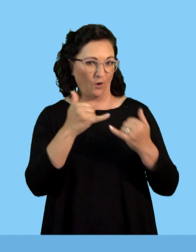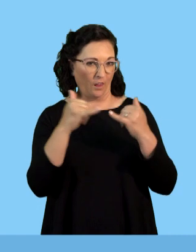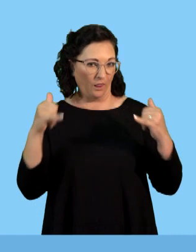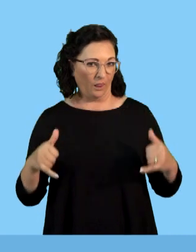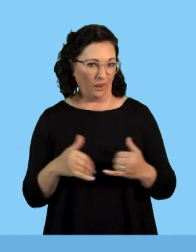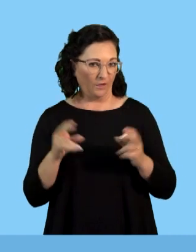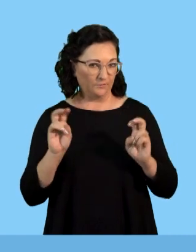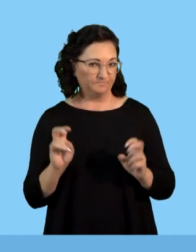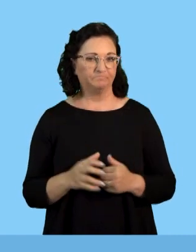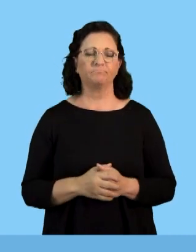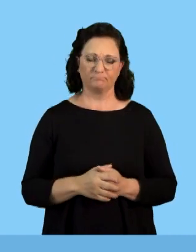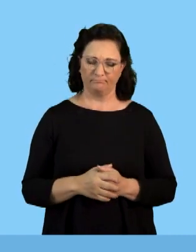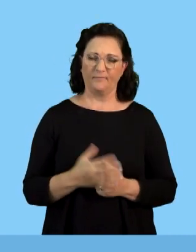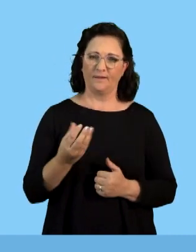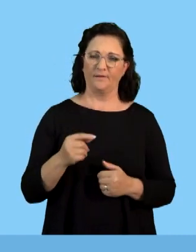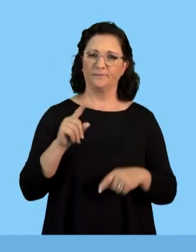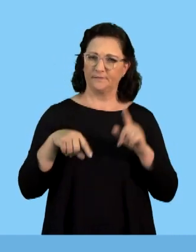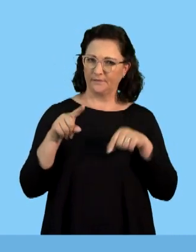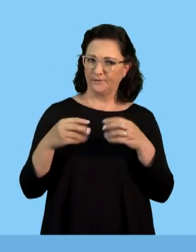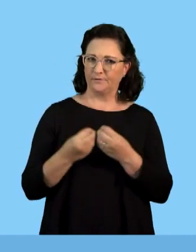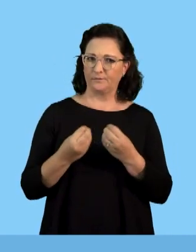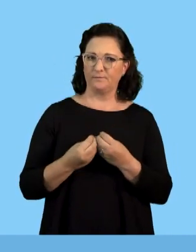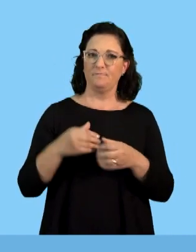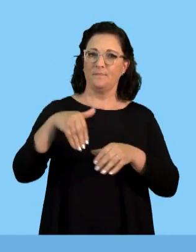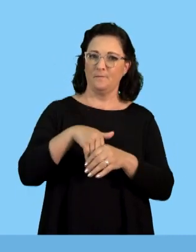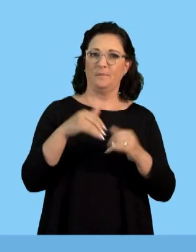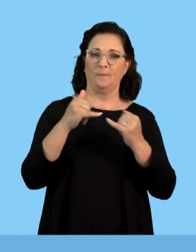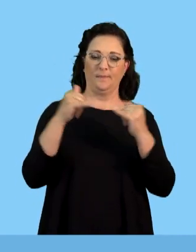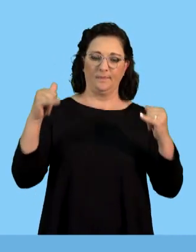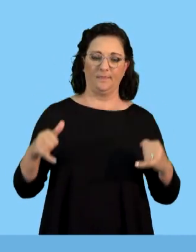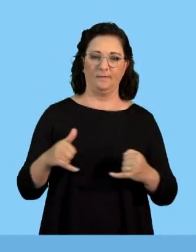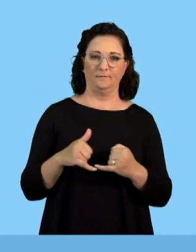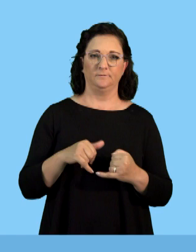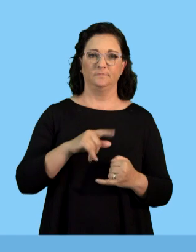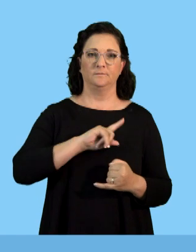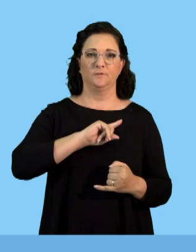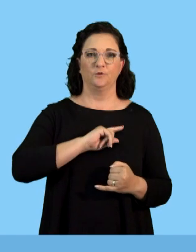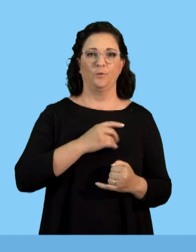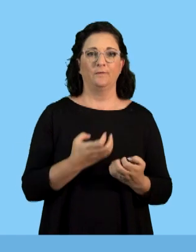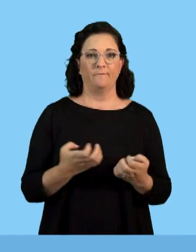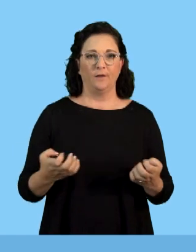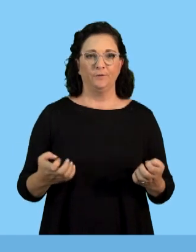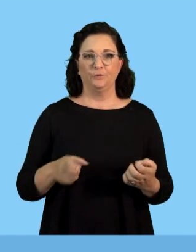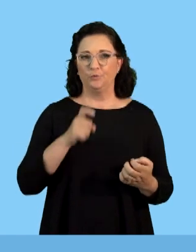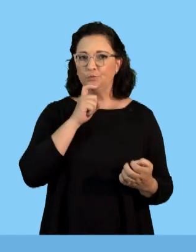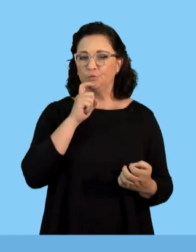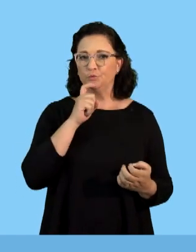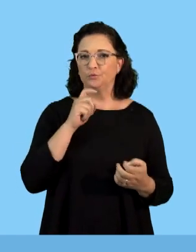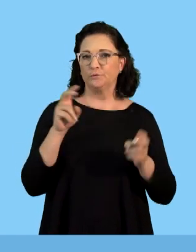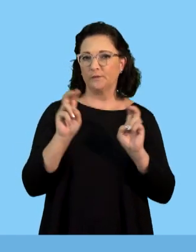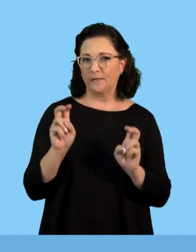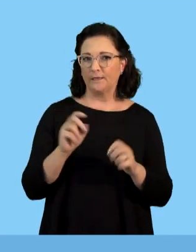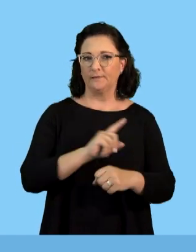electrical circuits. We find other things, various things as well, that you find in an electric circuit. So devices that use electrical energy